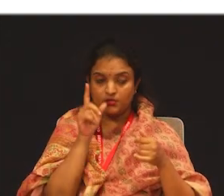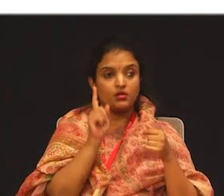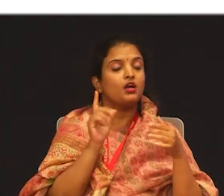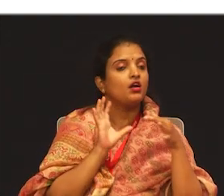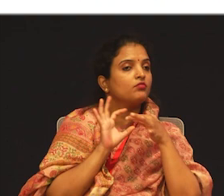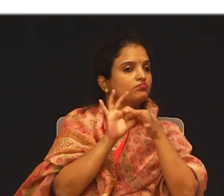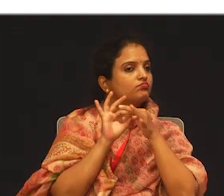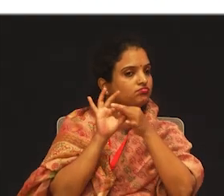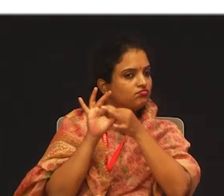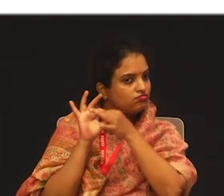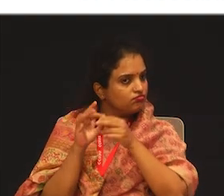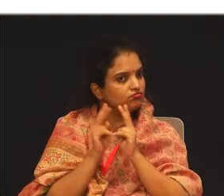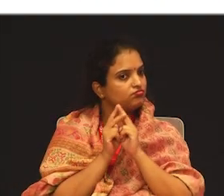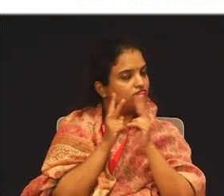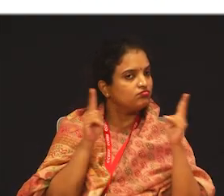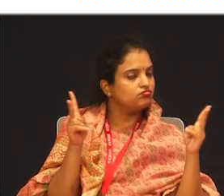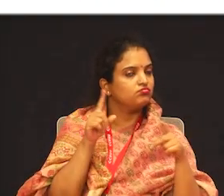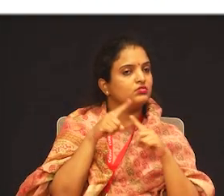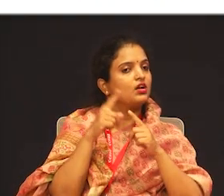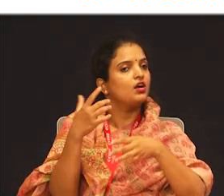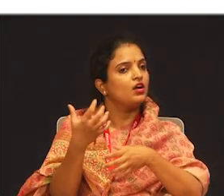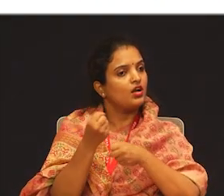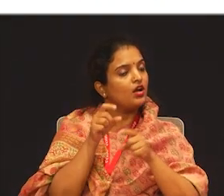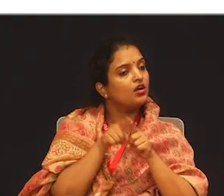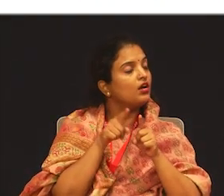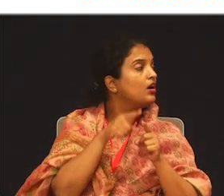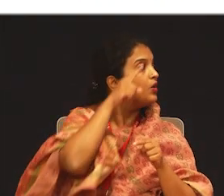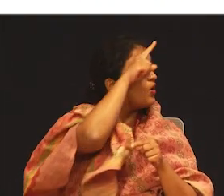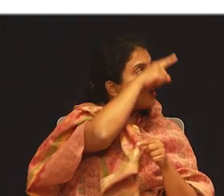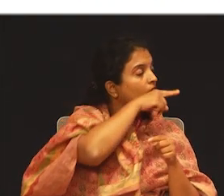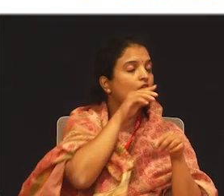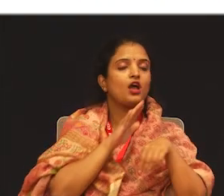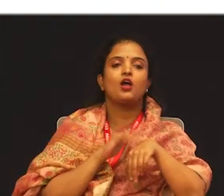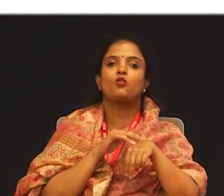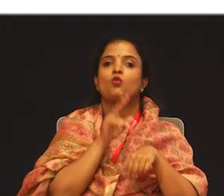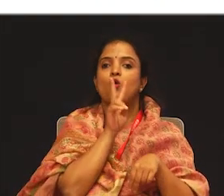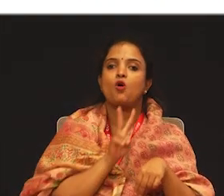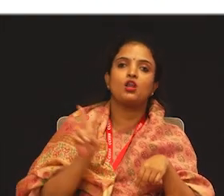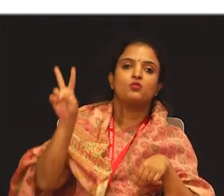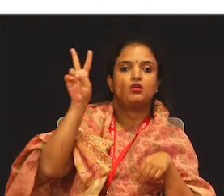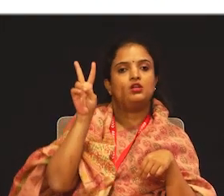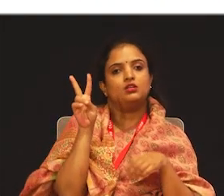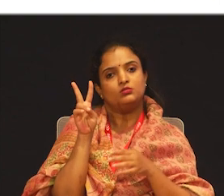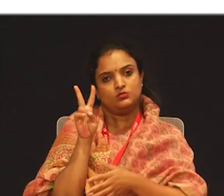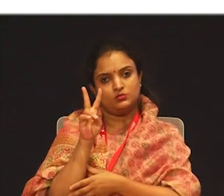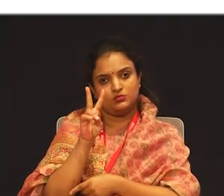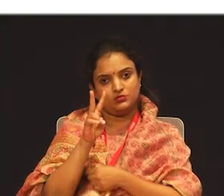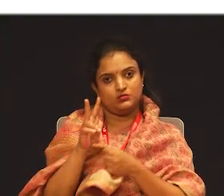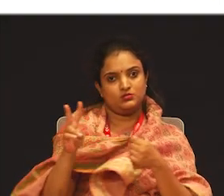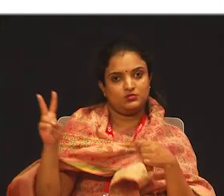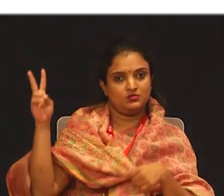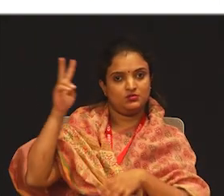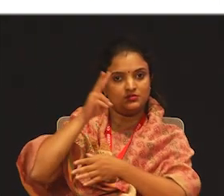with other activities of the trust, all these are the values that we might be living,